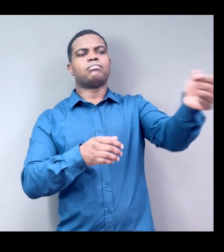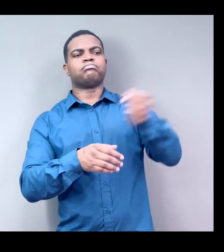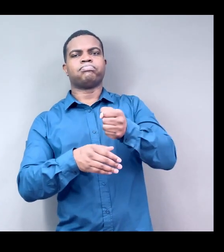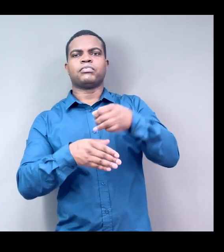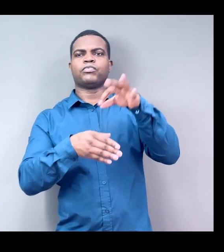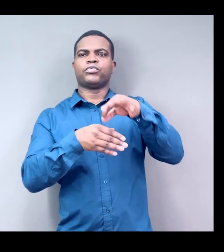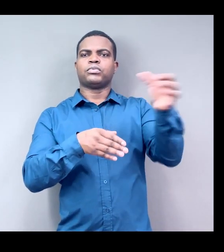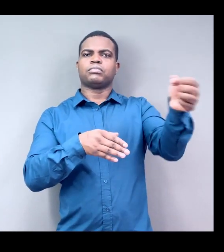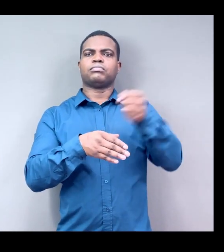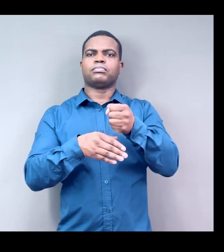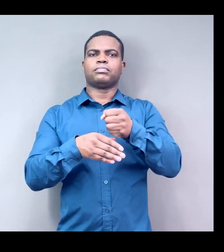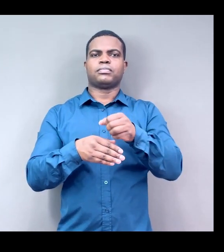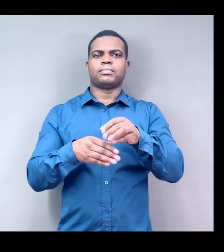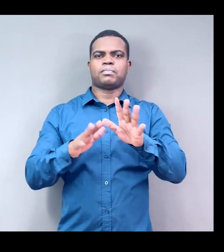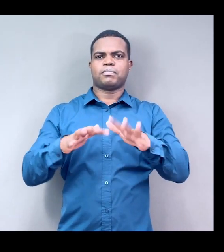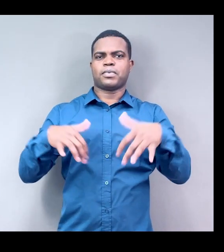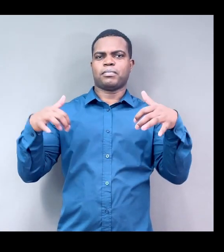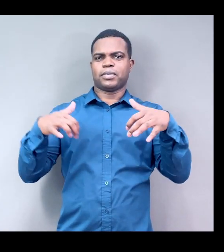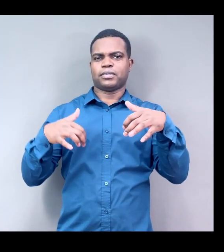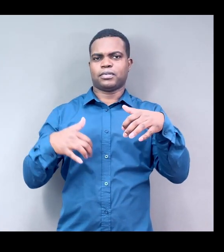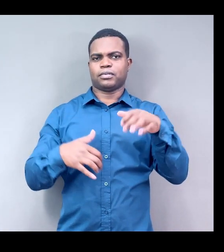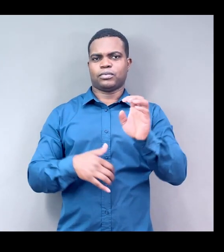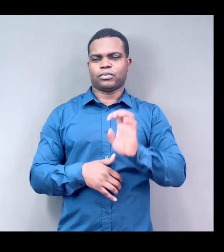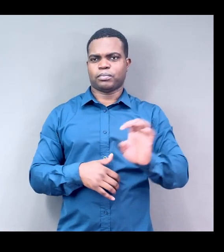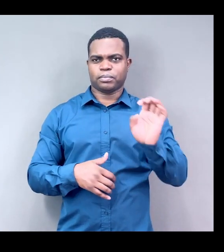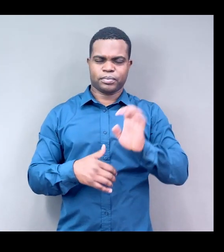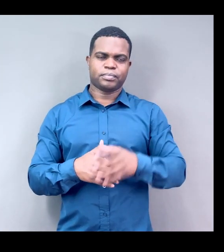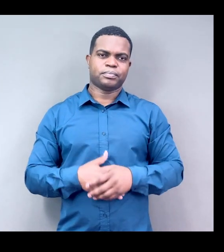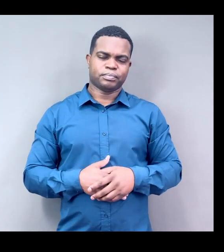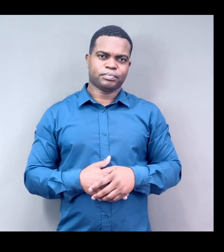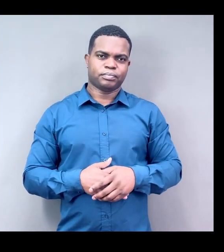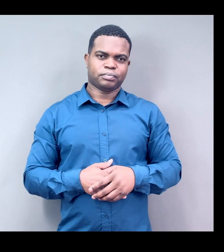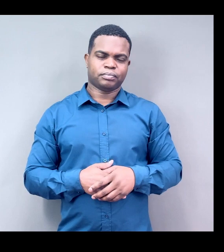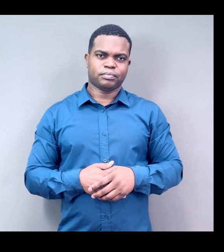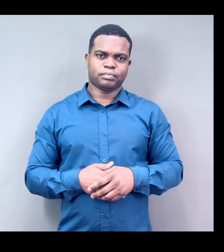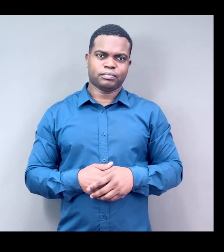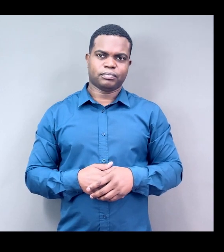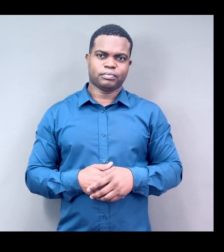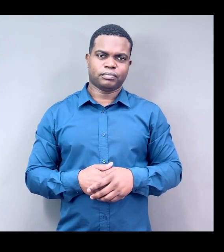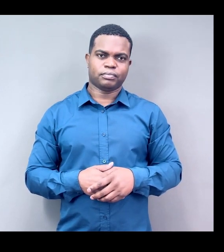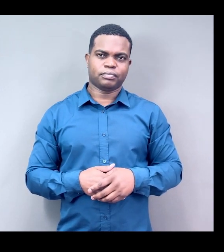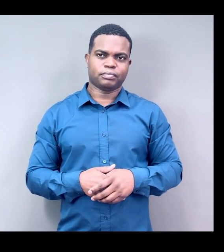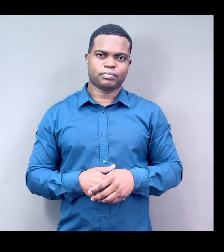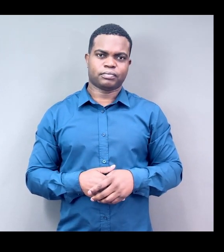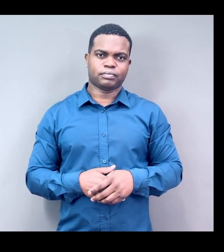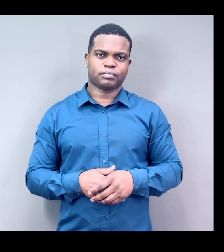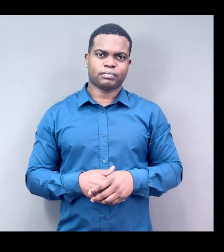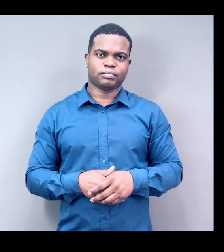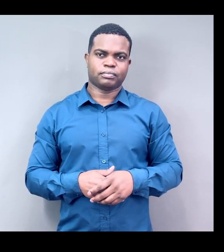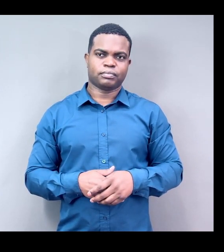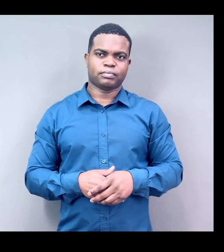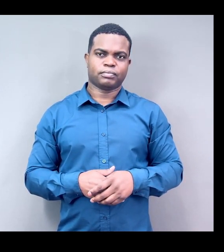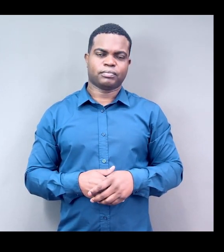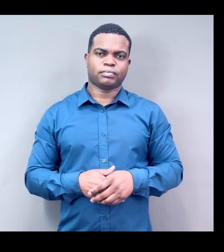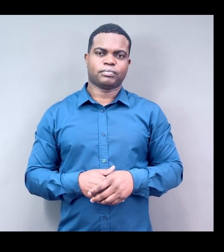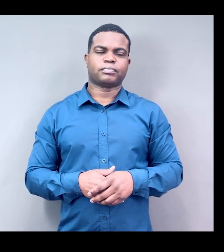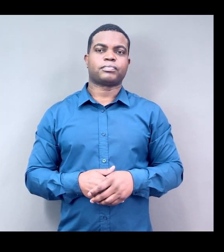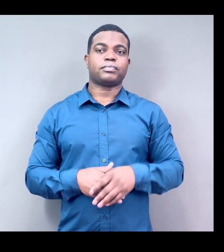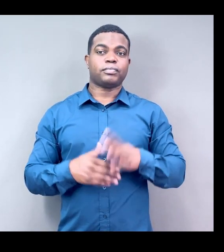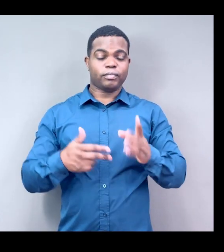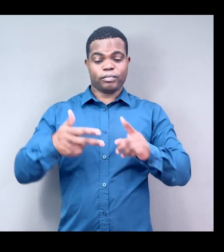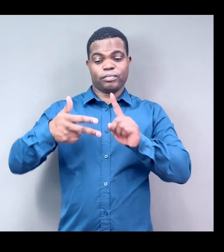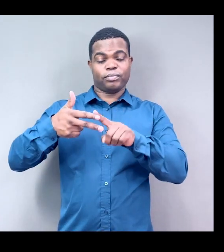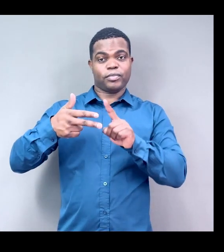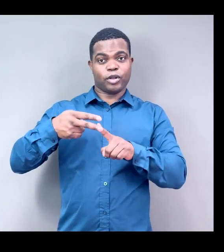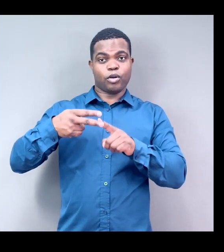European Parliament. It will encourage them to come out for elective positions at the European Parliament. So